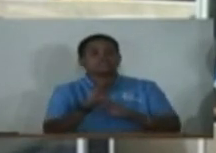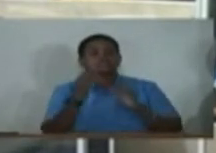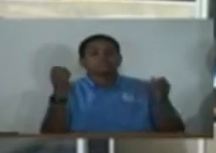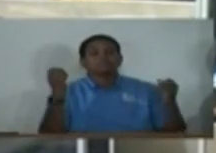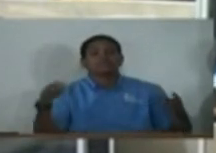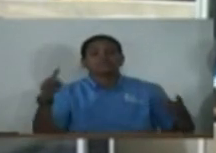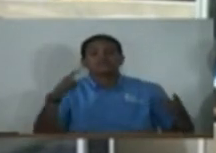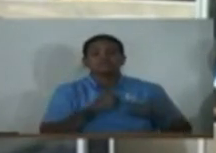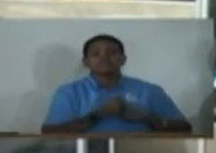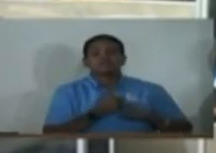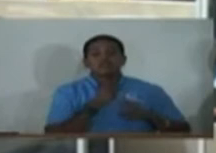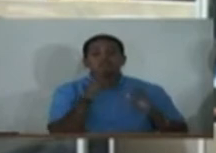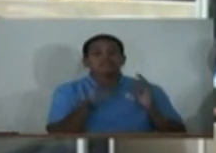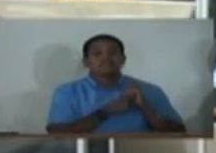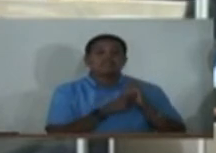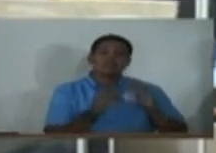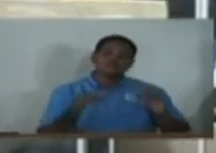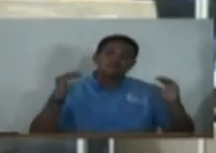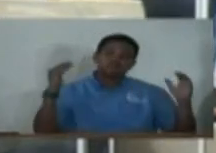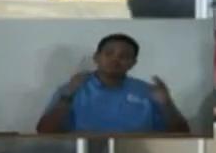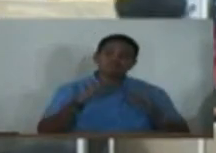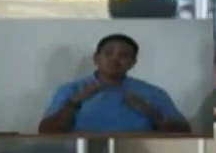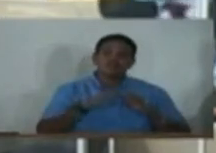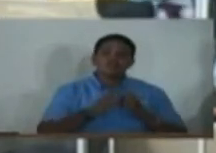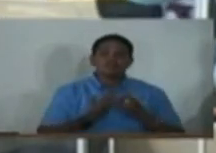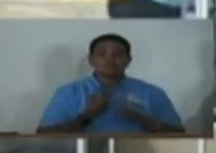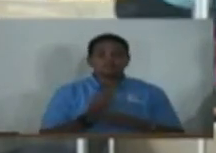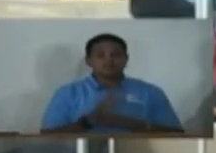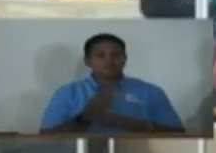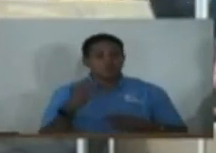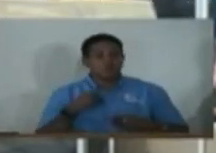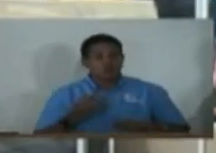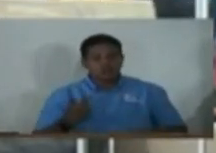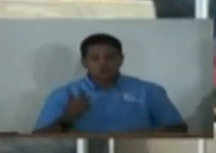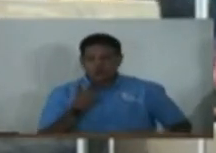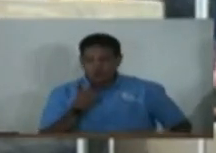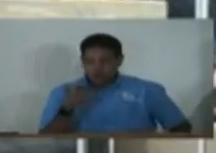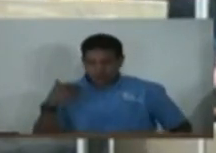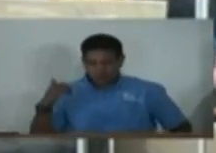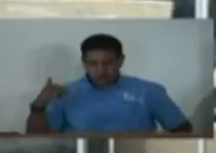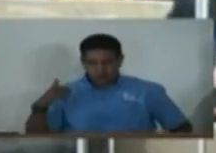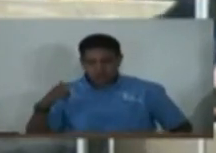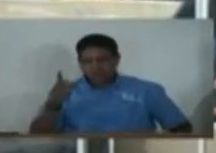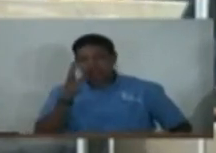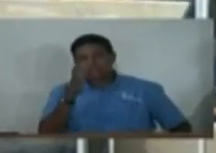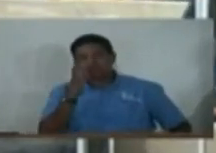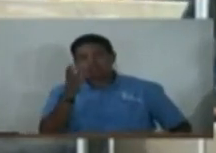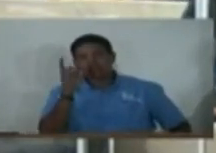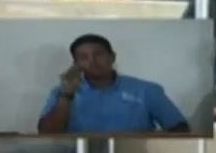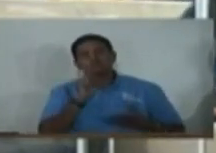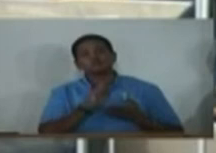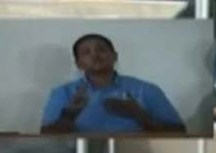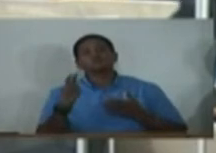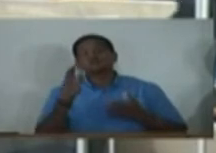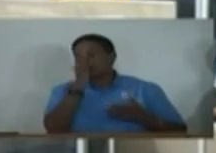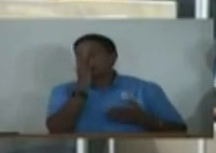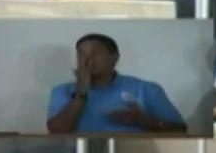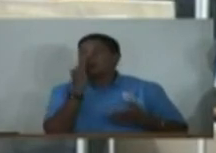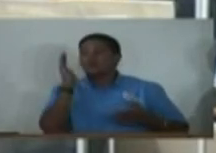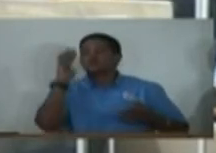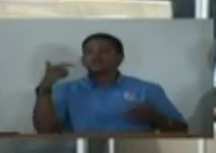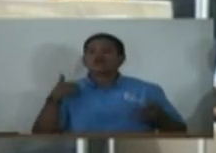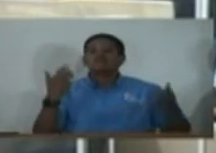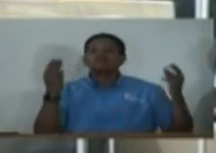them are key executives in their organizations, and their prolonged absence could have